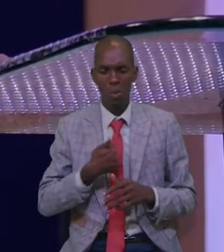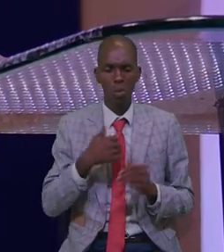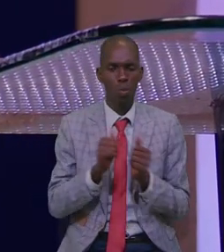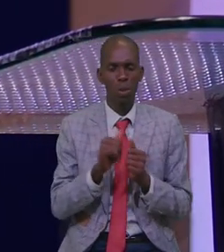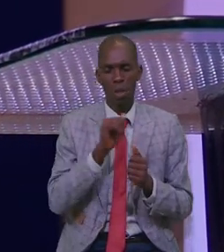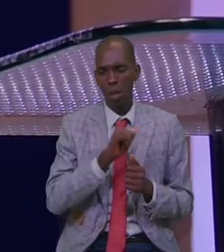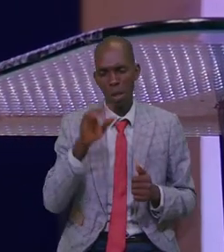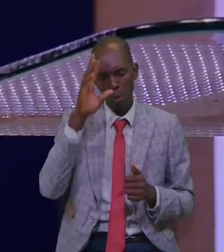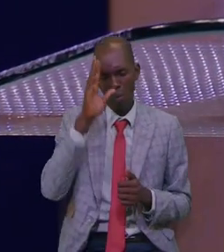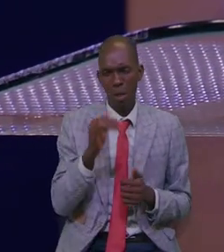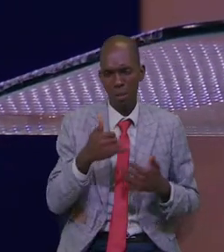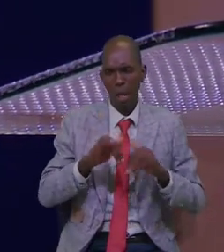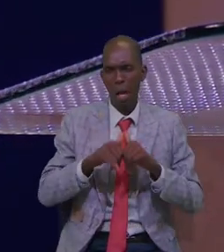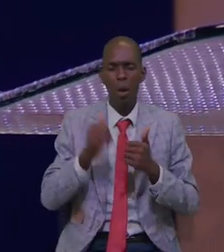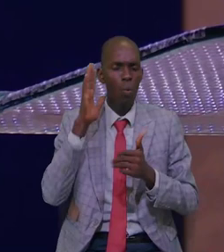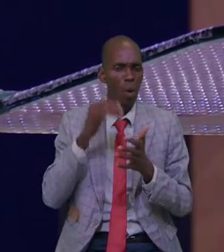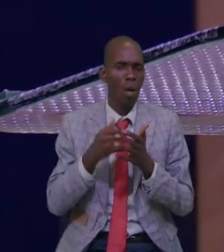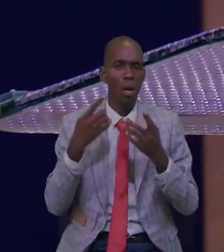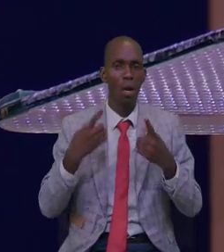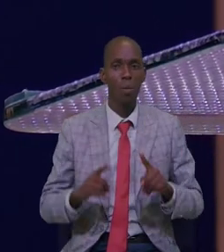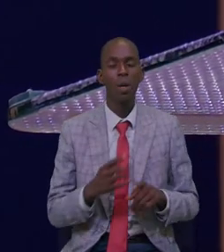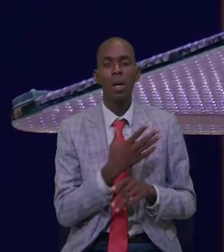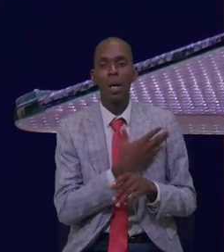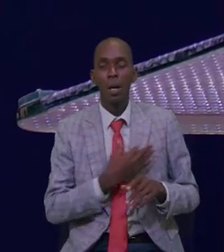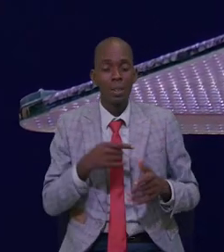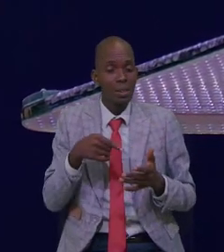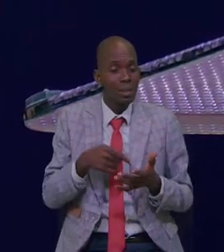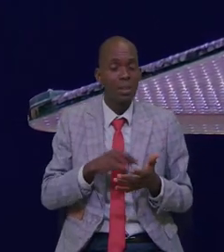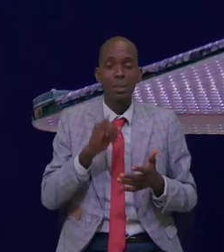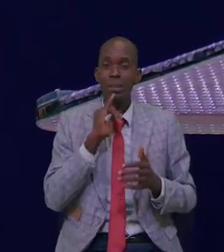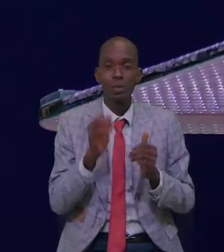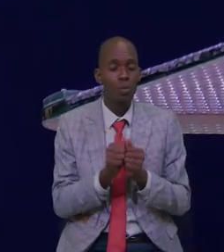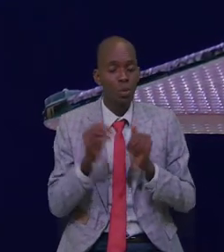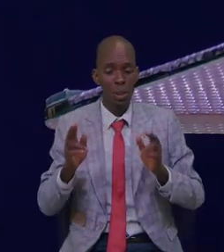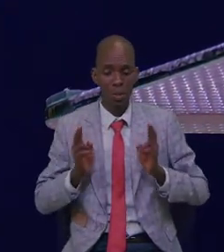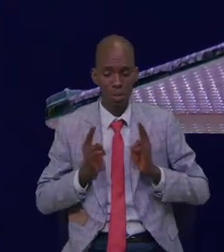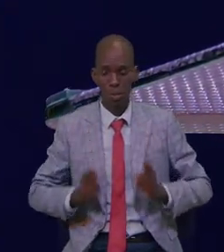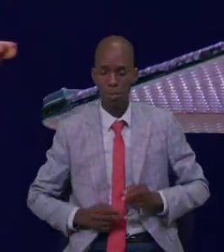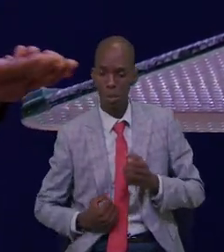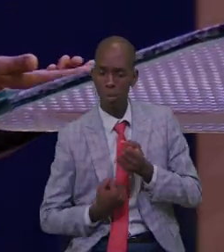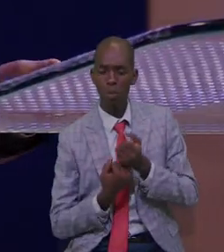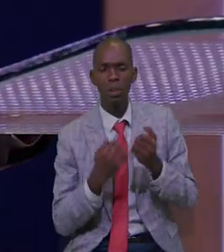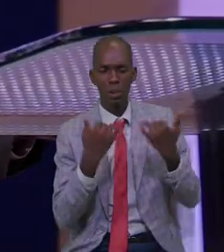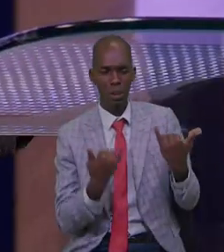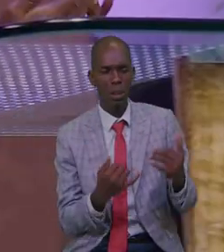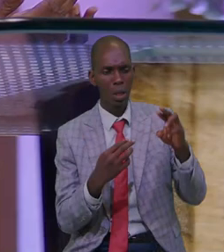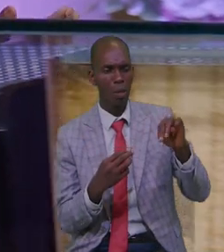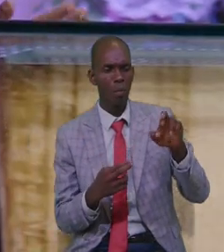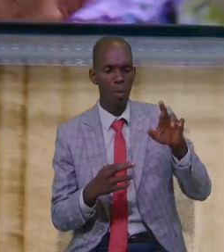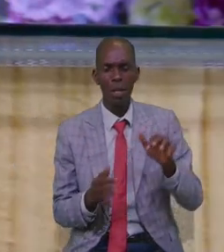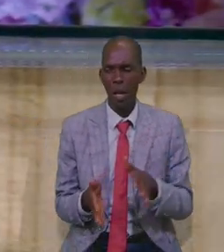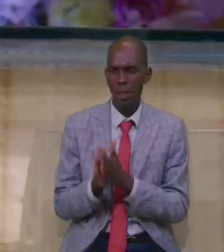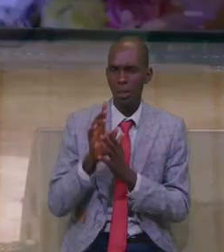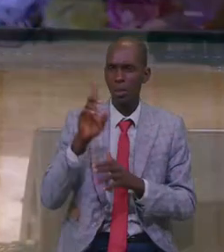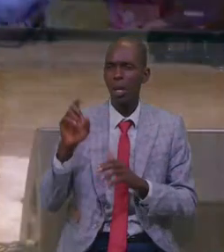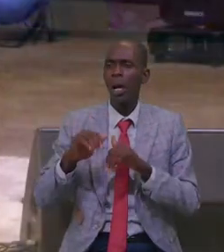agent and without the natural way of coming into the world. How shall I know this? How shall this happen?